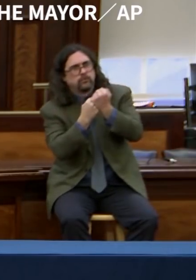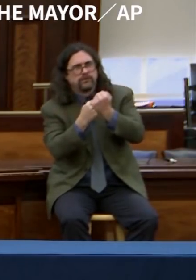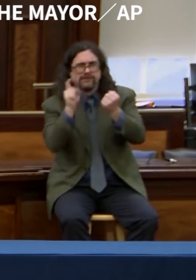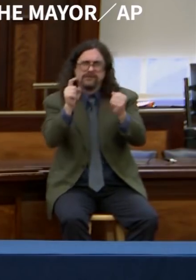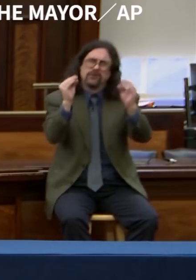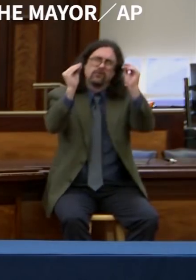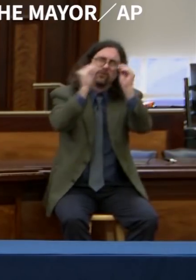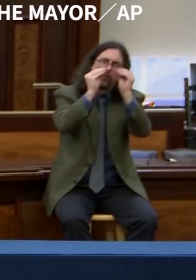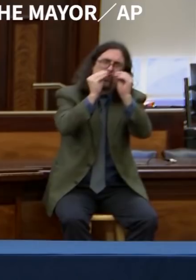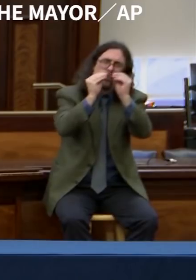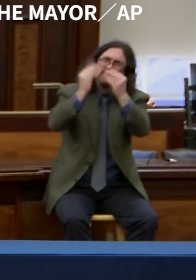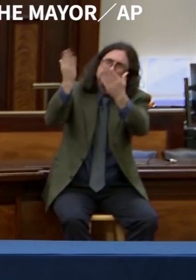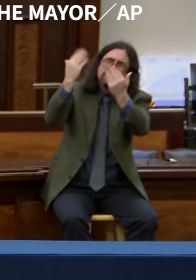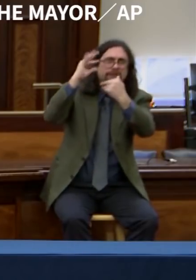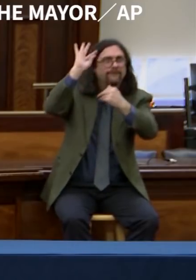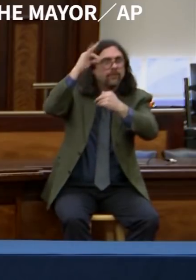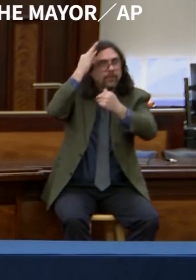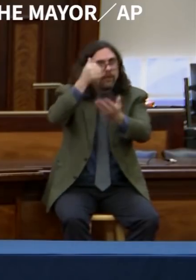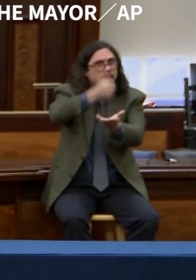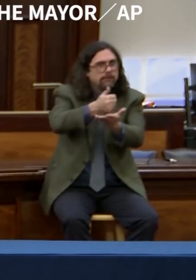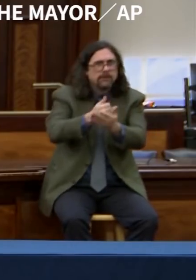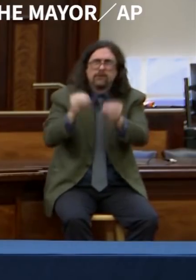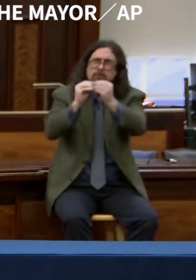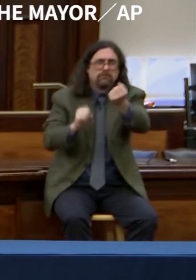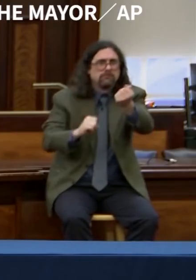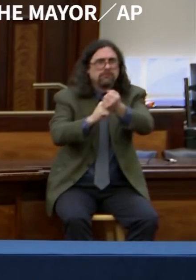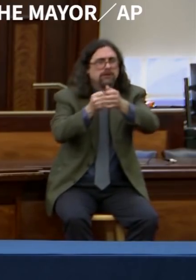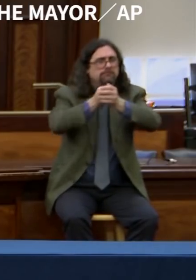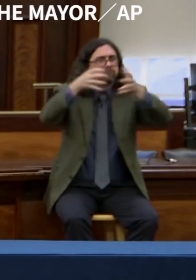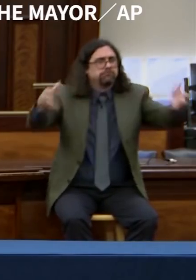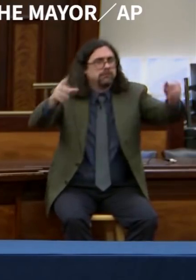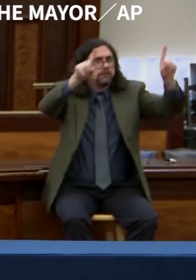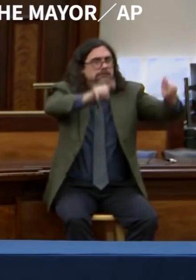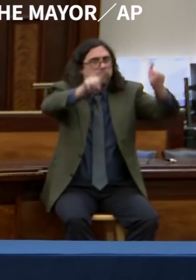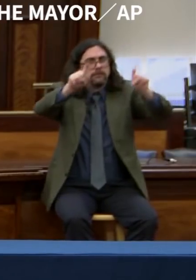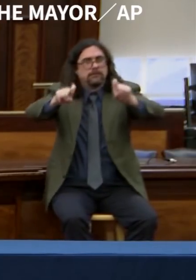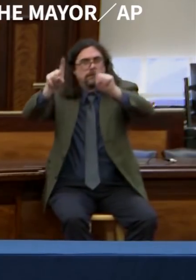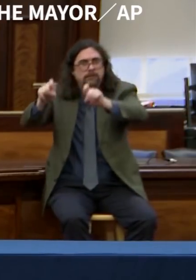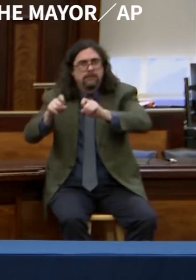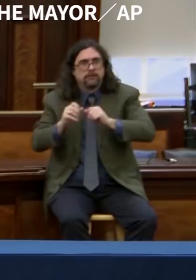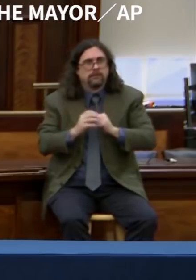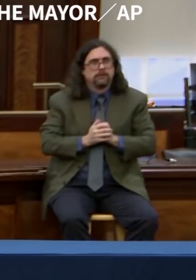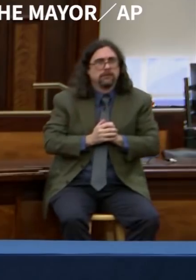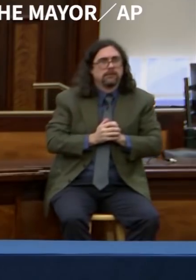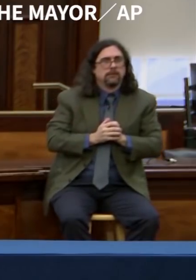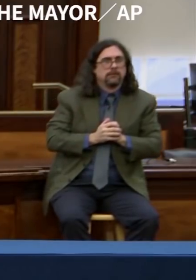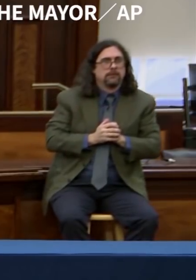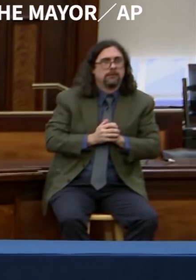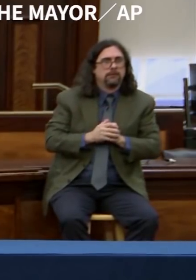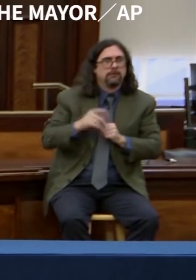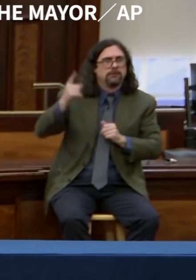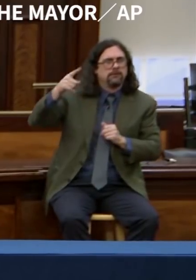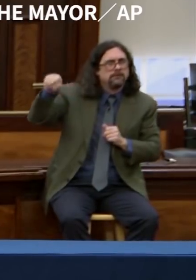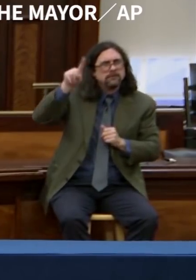testing. There is obviously much that the federal government could do to ensure that the military is brought to bear to the